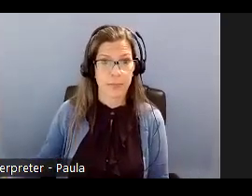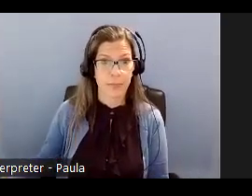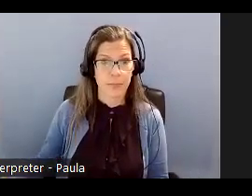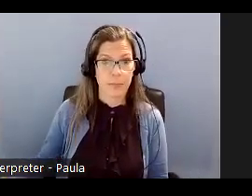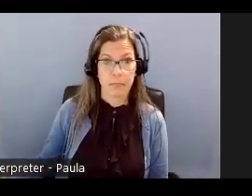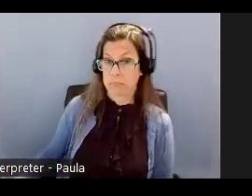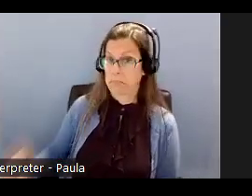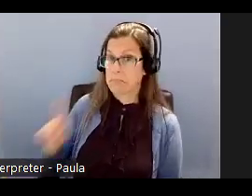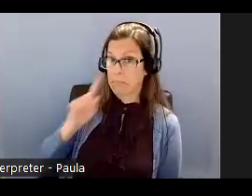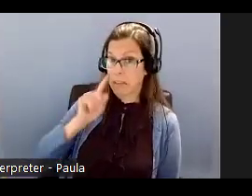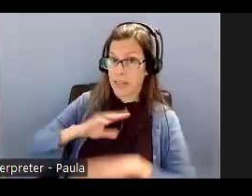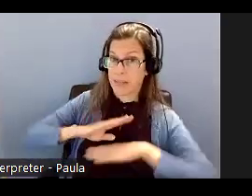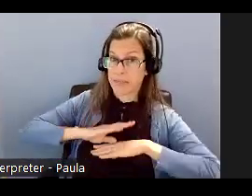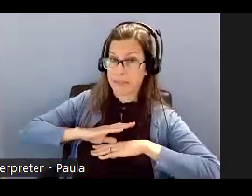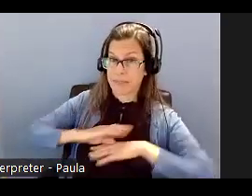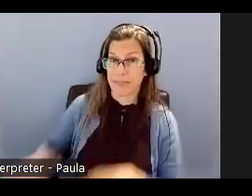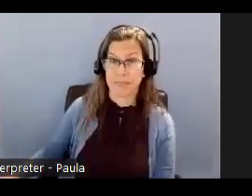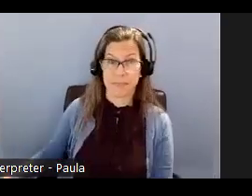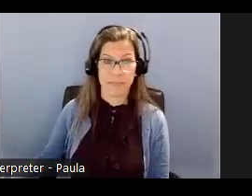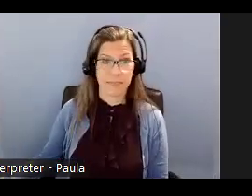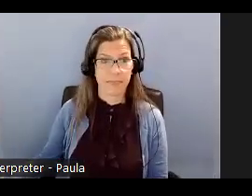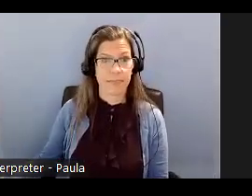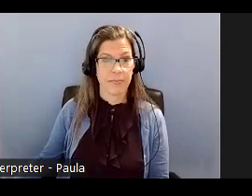No, I think you got it. You got it all.